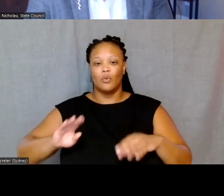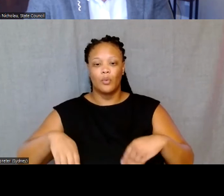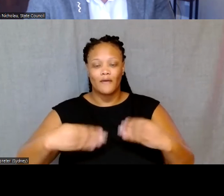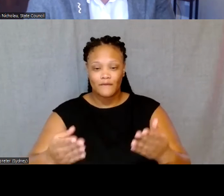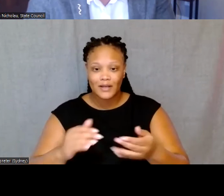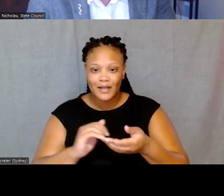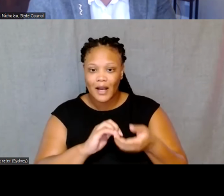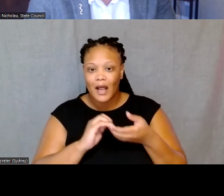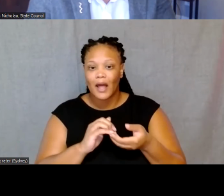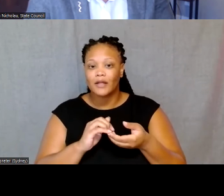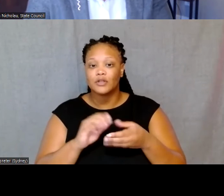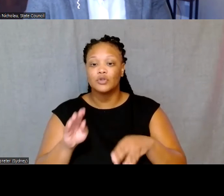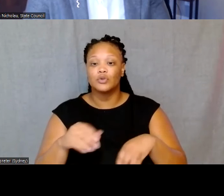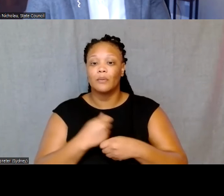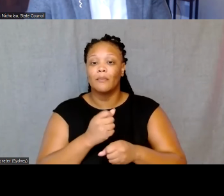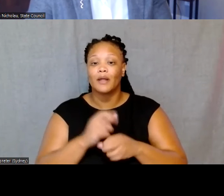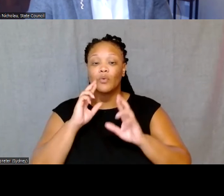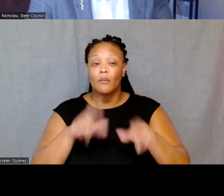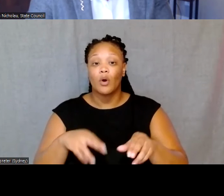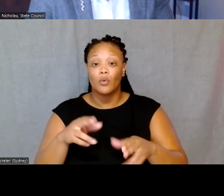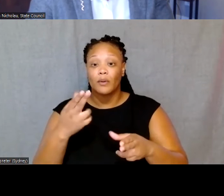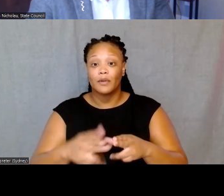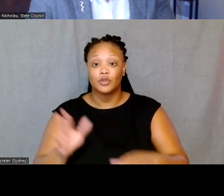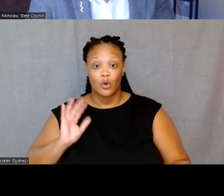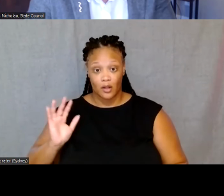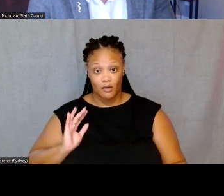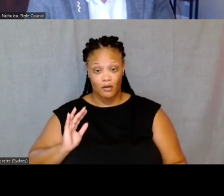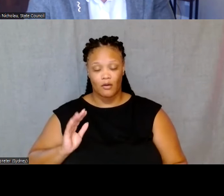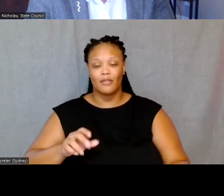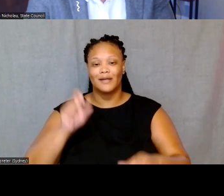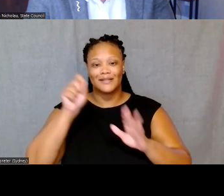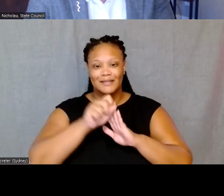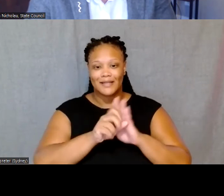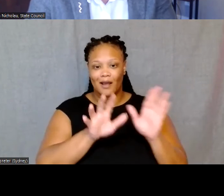the report that we mentioned earlier, which is the statewide strategic